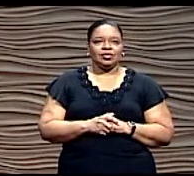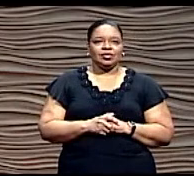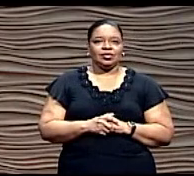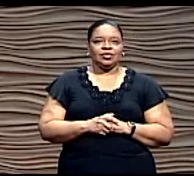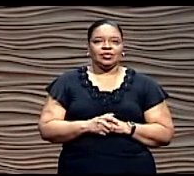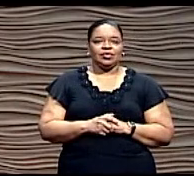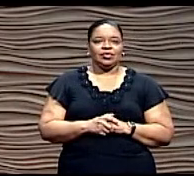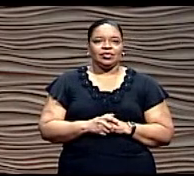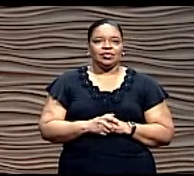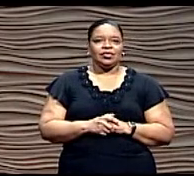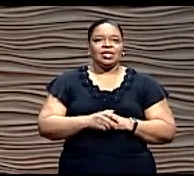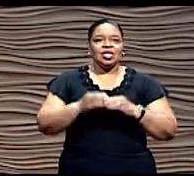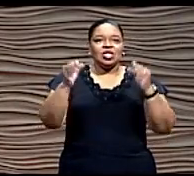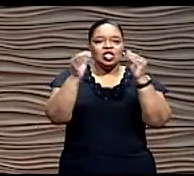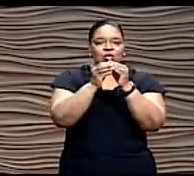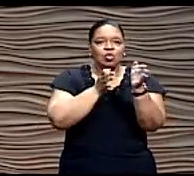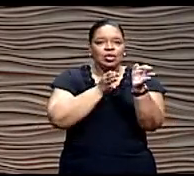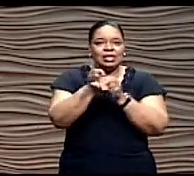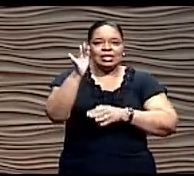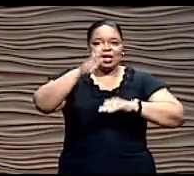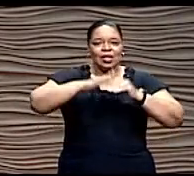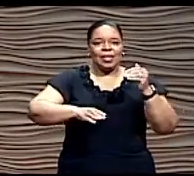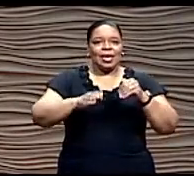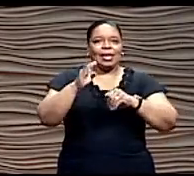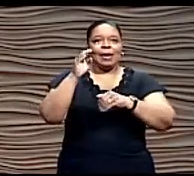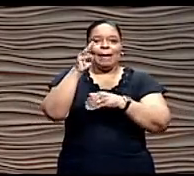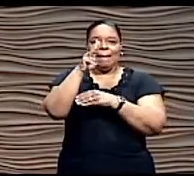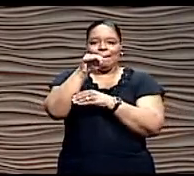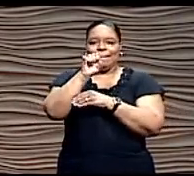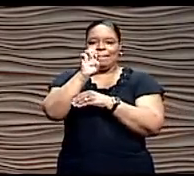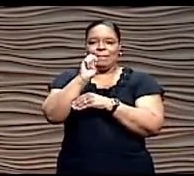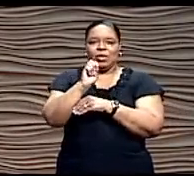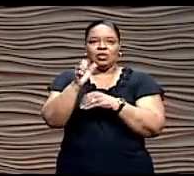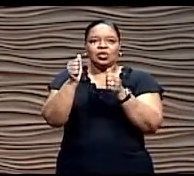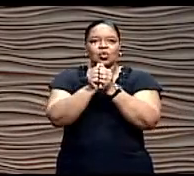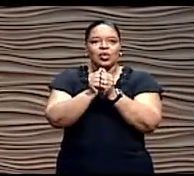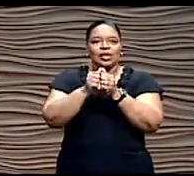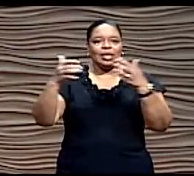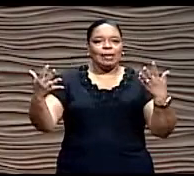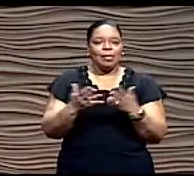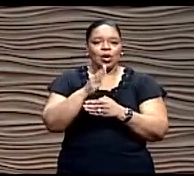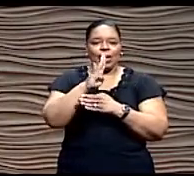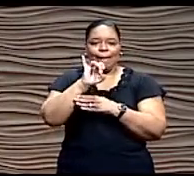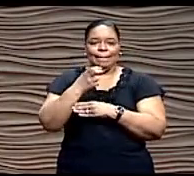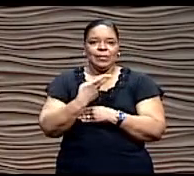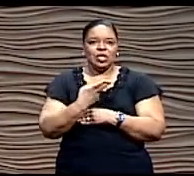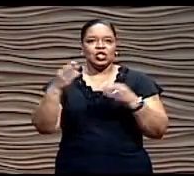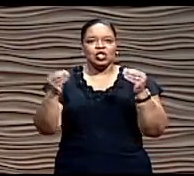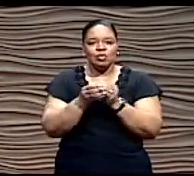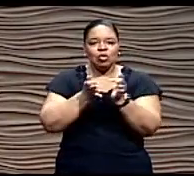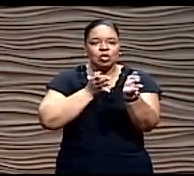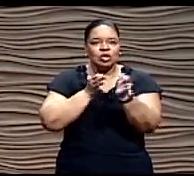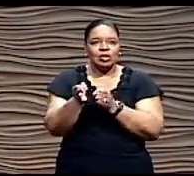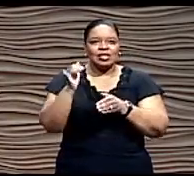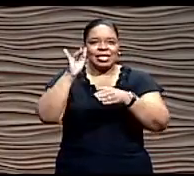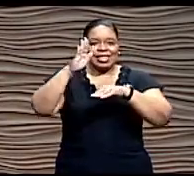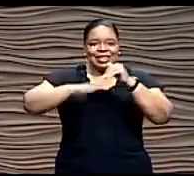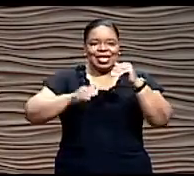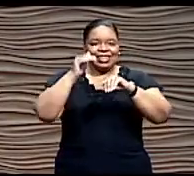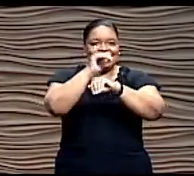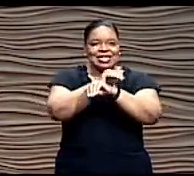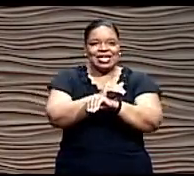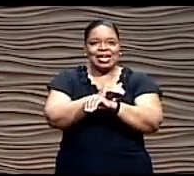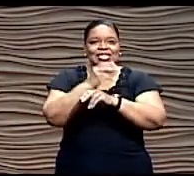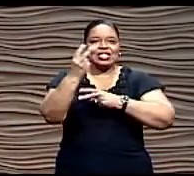more detailed than Moses' encounter with the burning bush. It's more descriptive than the night visitors wrestling